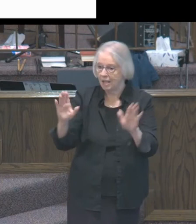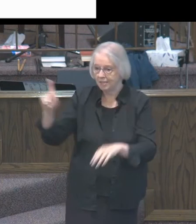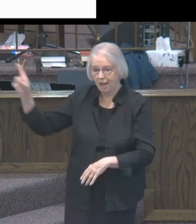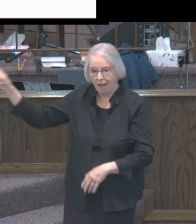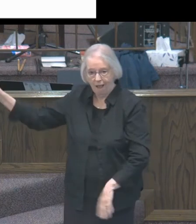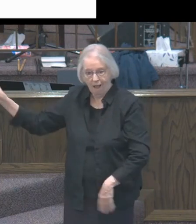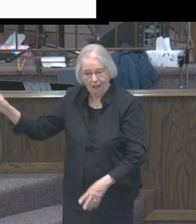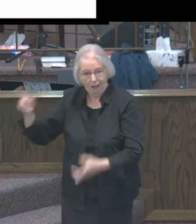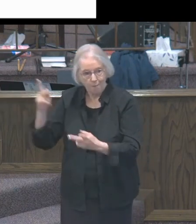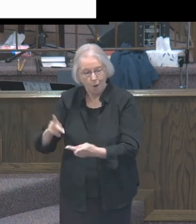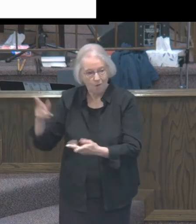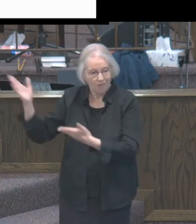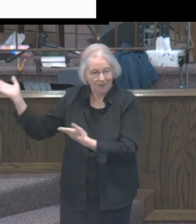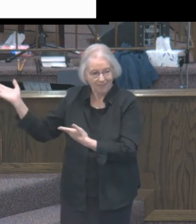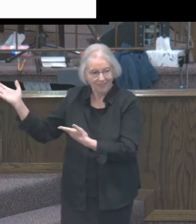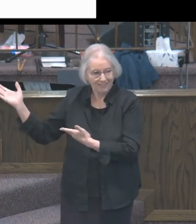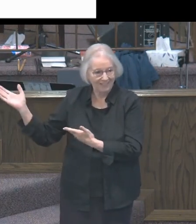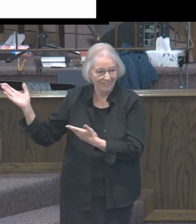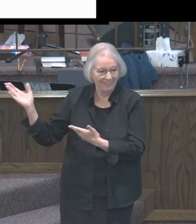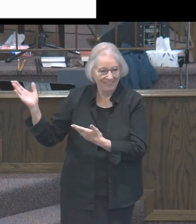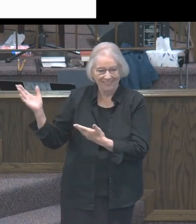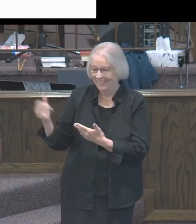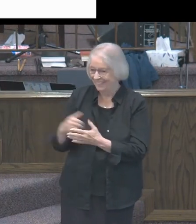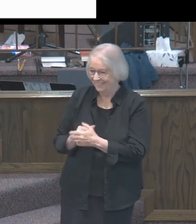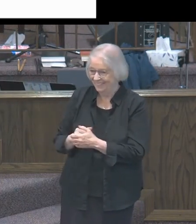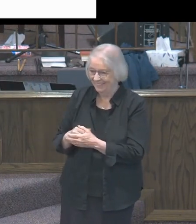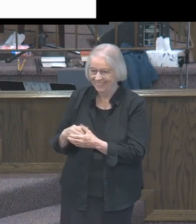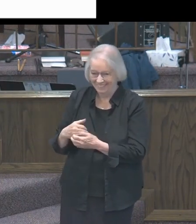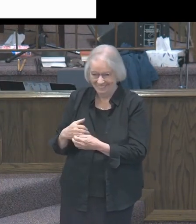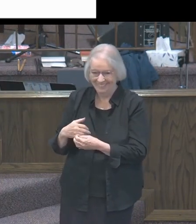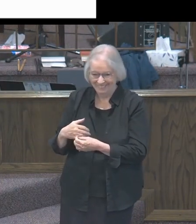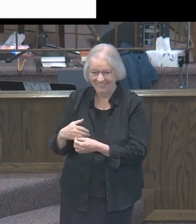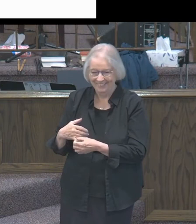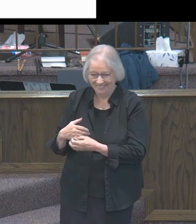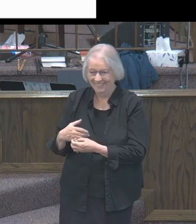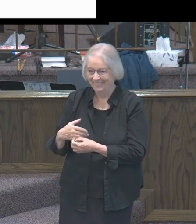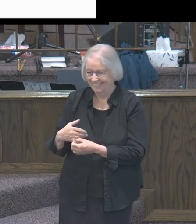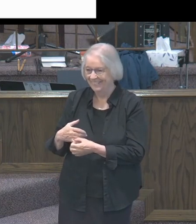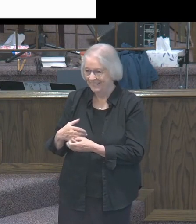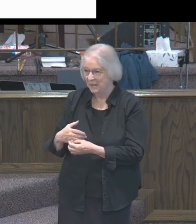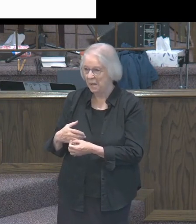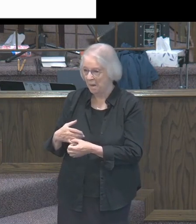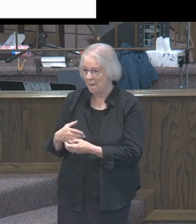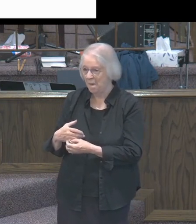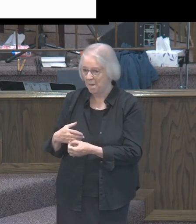so unprovidentially, set it in place that I was going to preach on anger